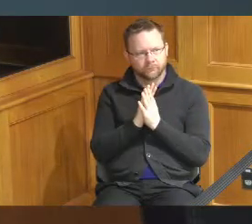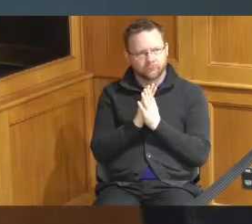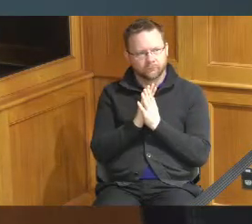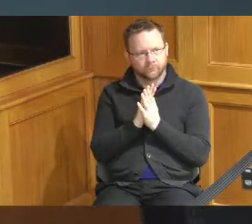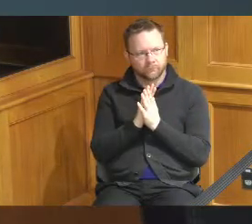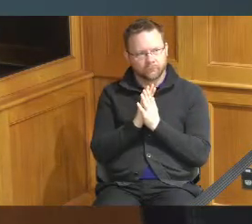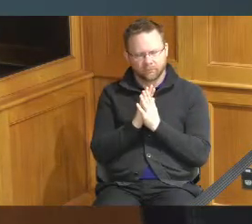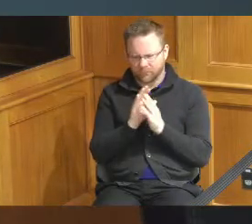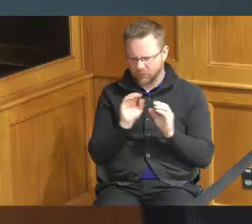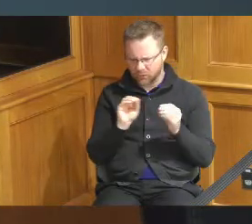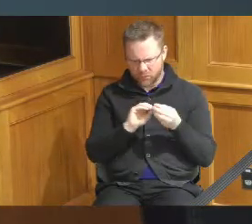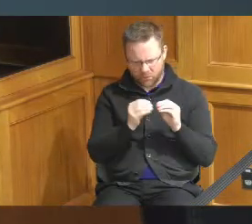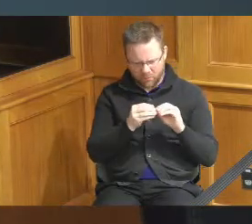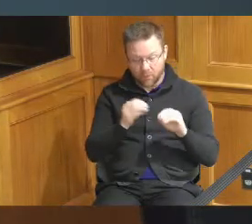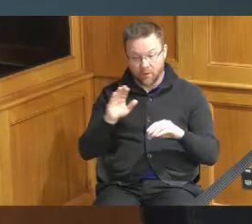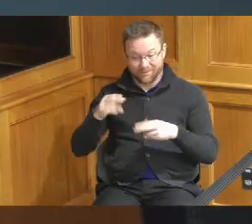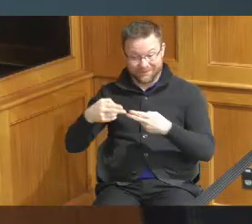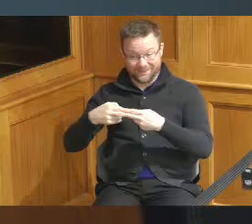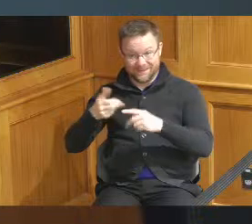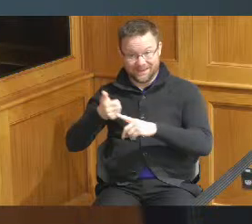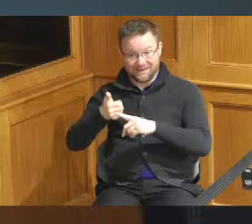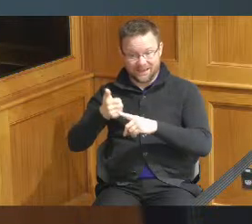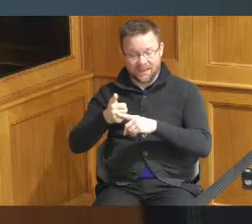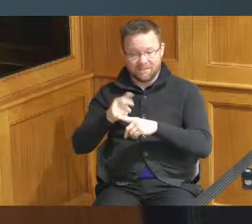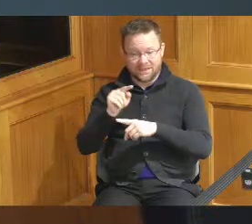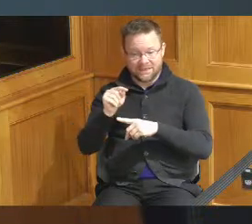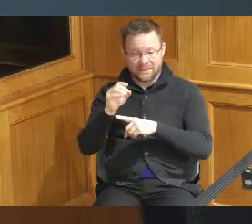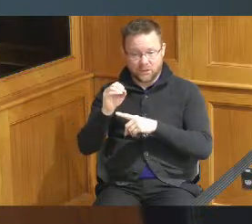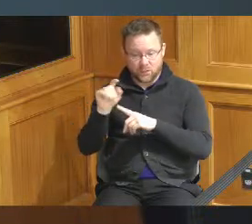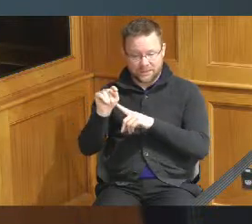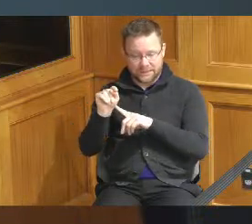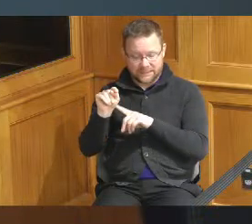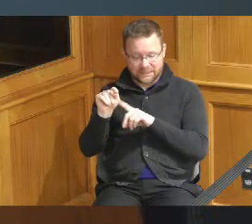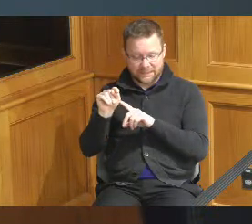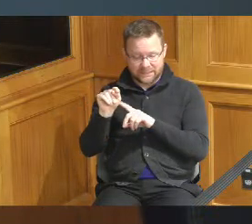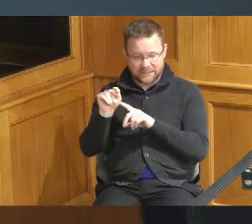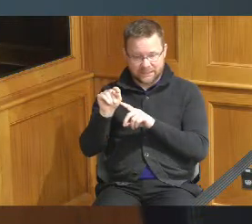it numbered, but on your slide, transient occupancy